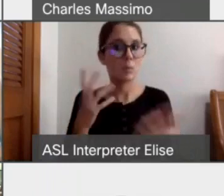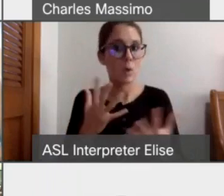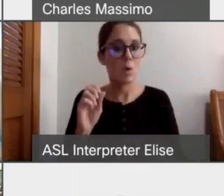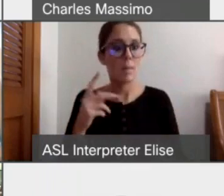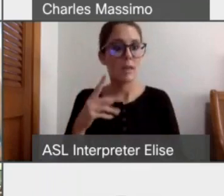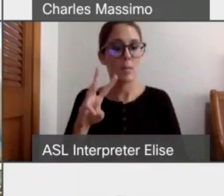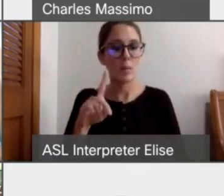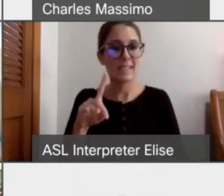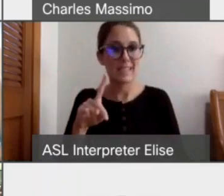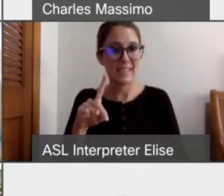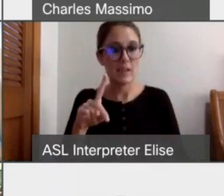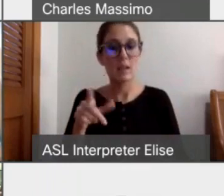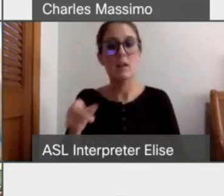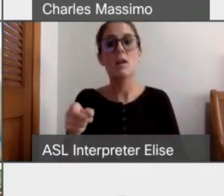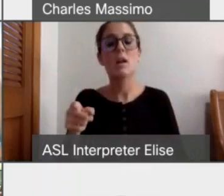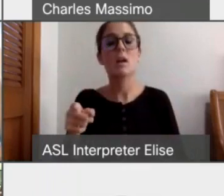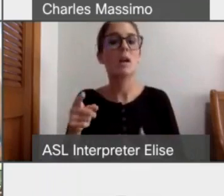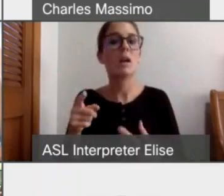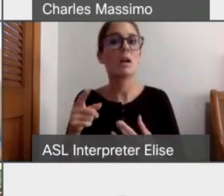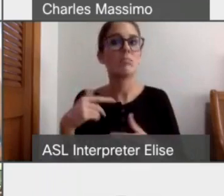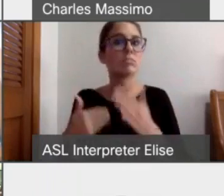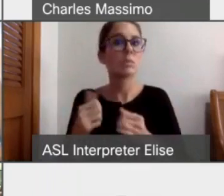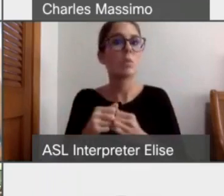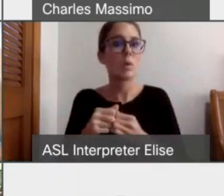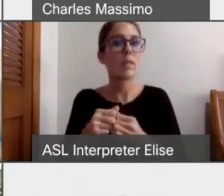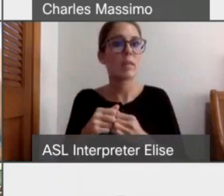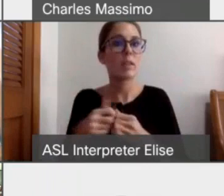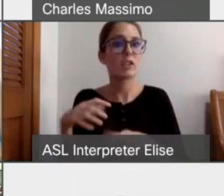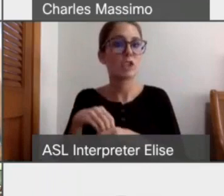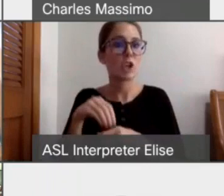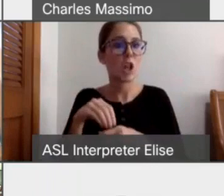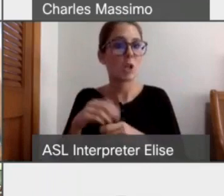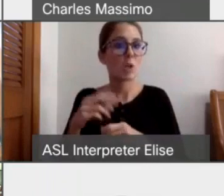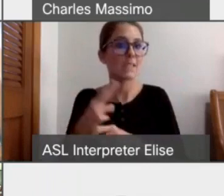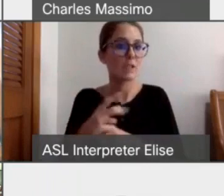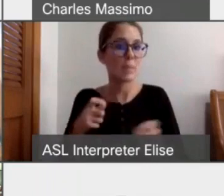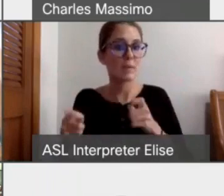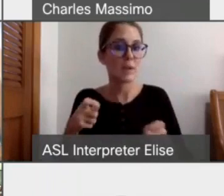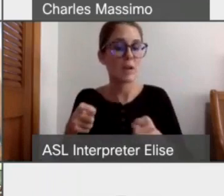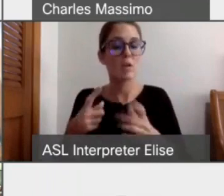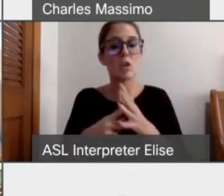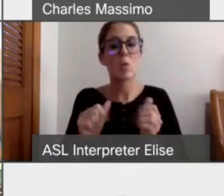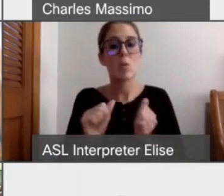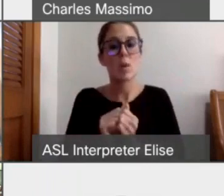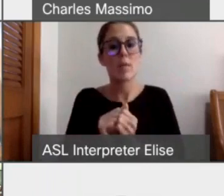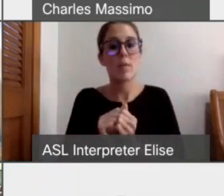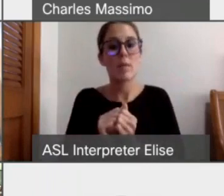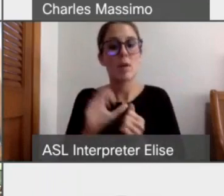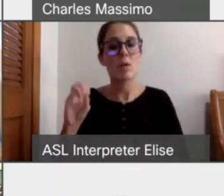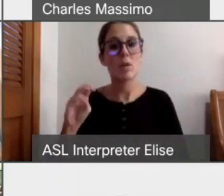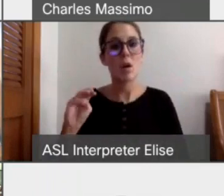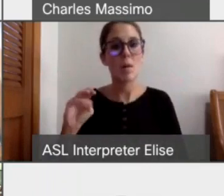is, proceeding with internal utilization management, starting with self-direction, starting with ComHab